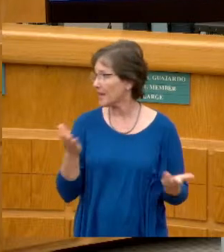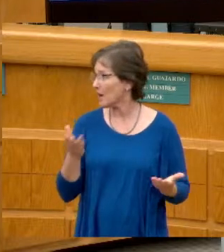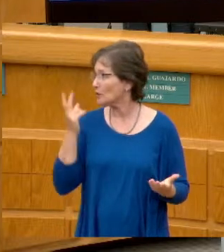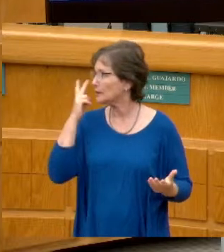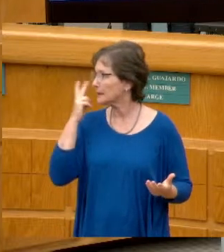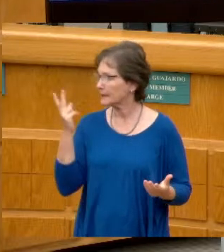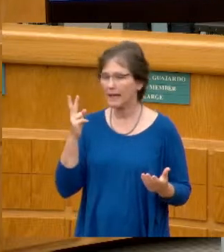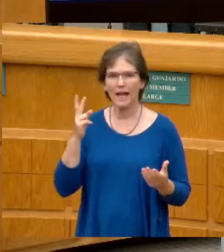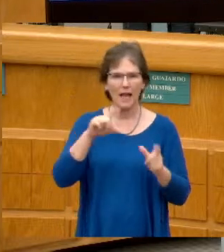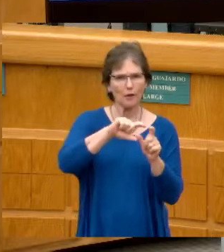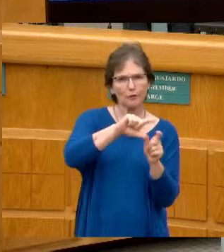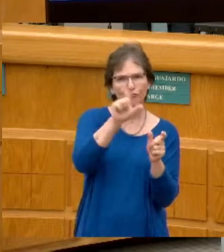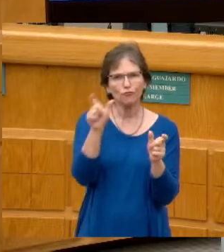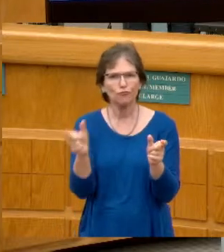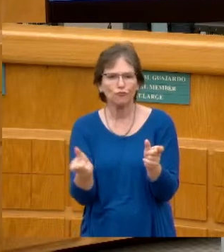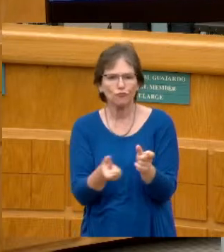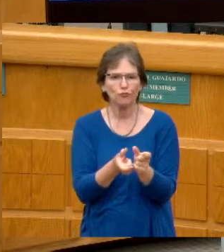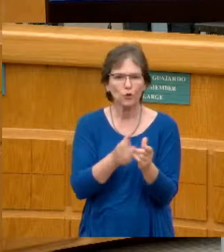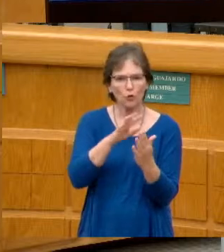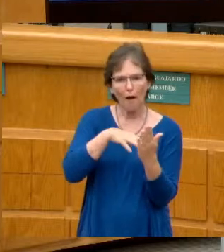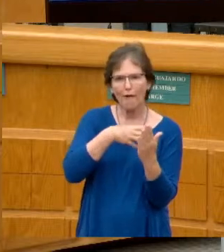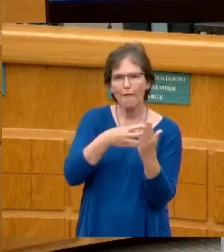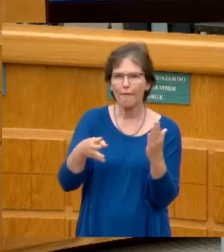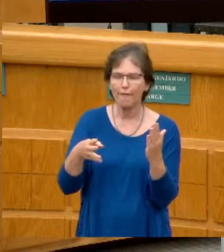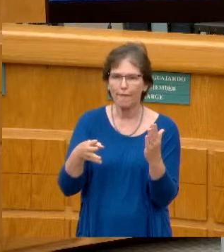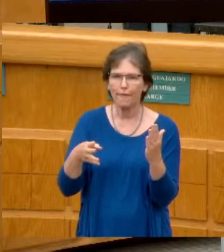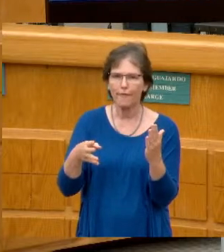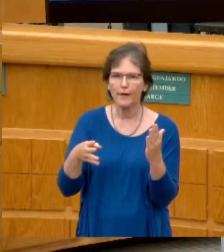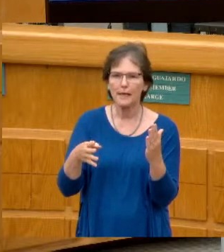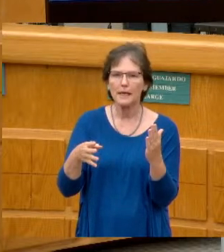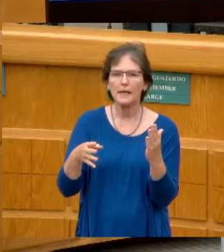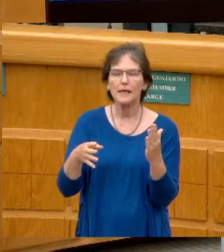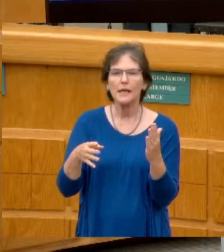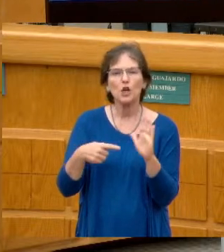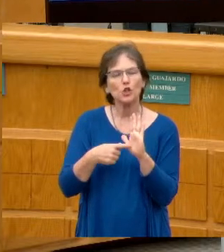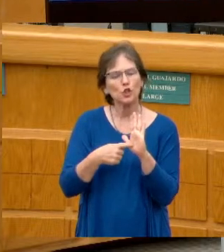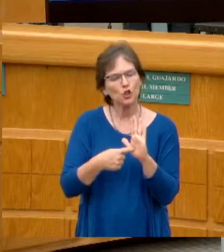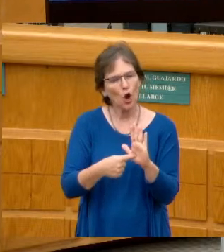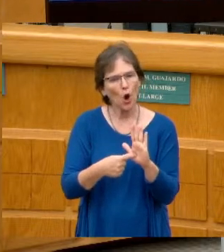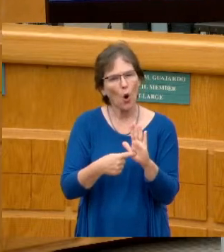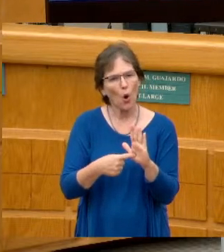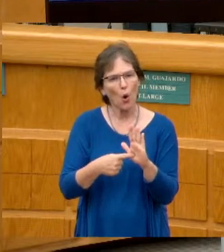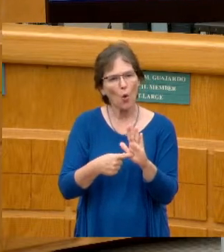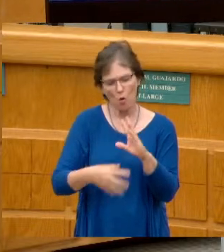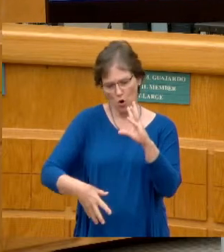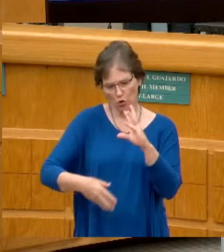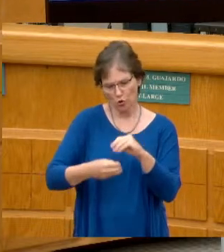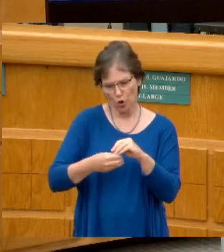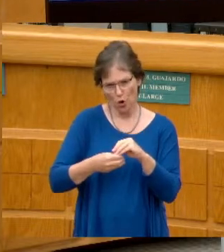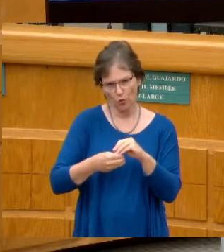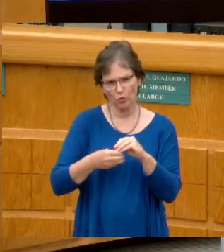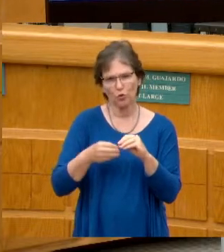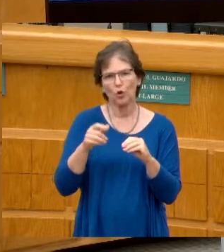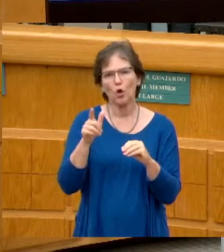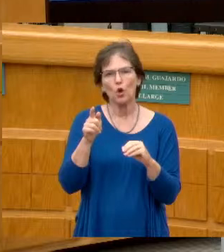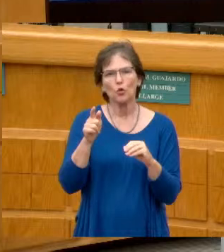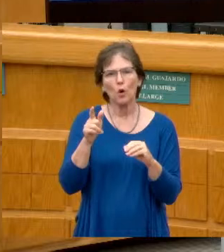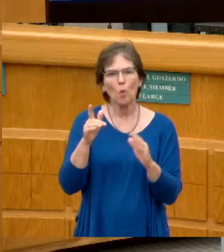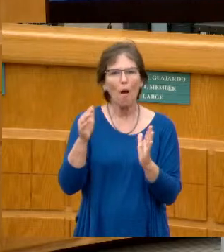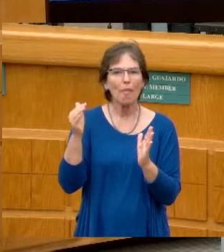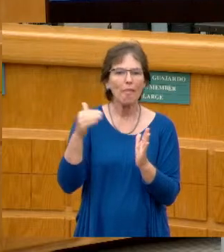average, our 7-day average stays high because of those high numbers